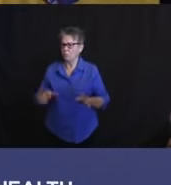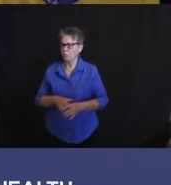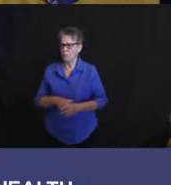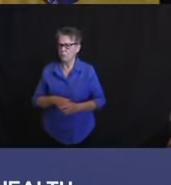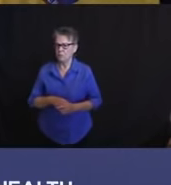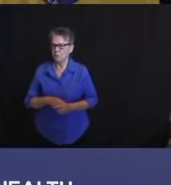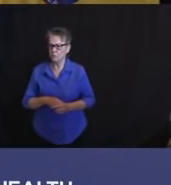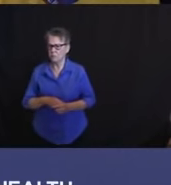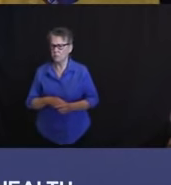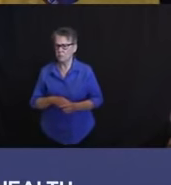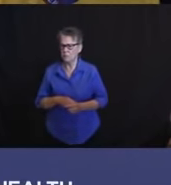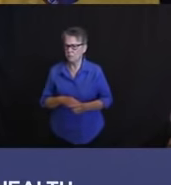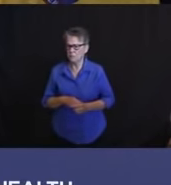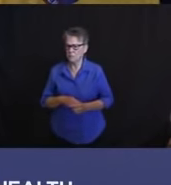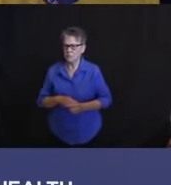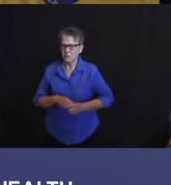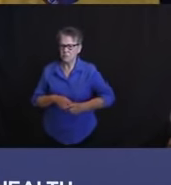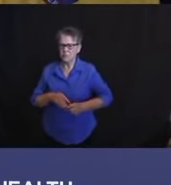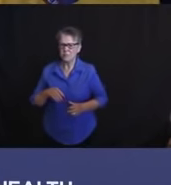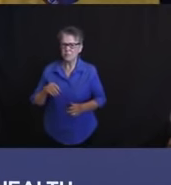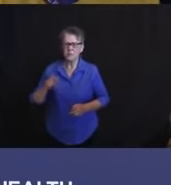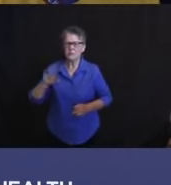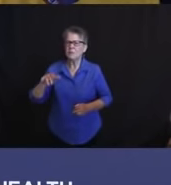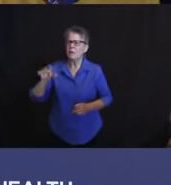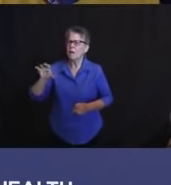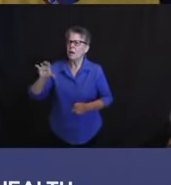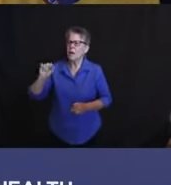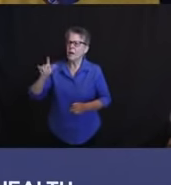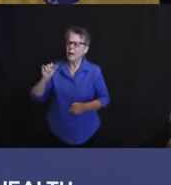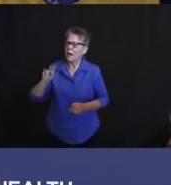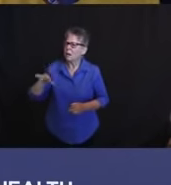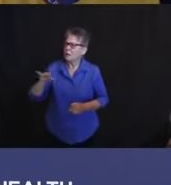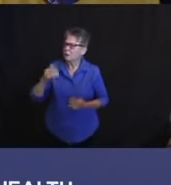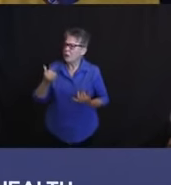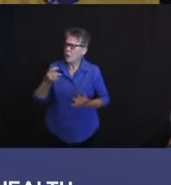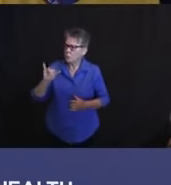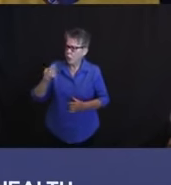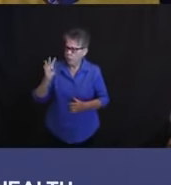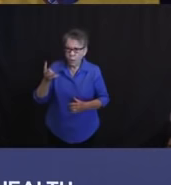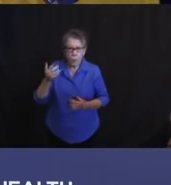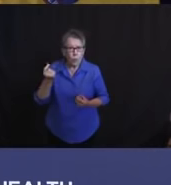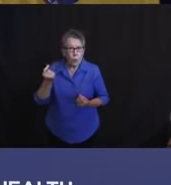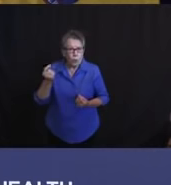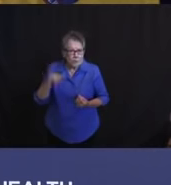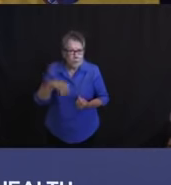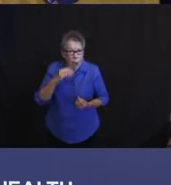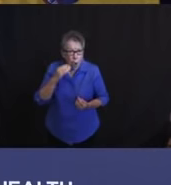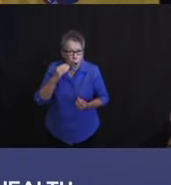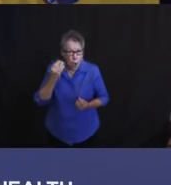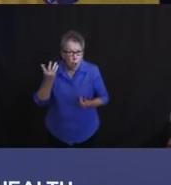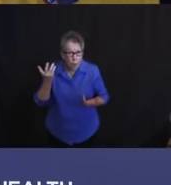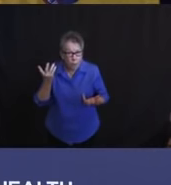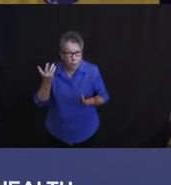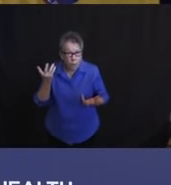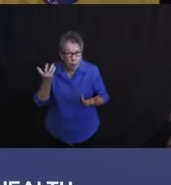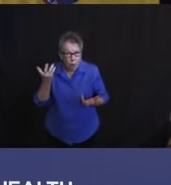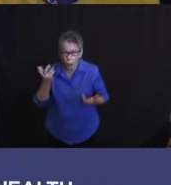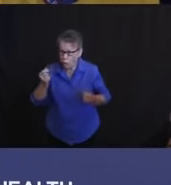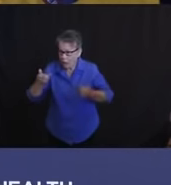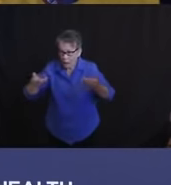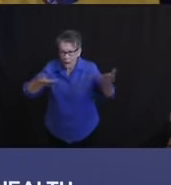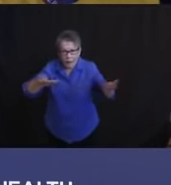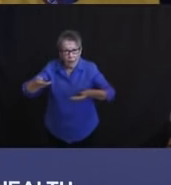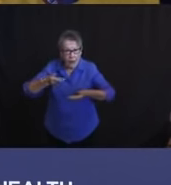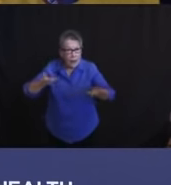home or limit gatherings at their homes to a few people over the weekend? Has specific guidance been issued for bowling alleys and